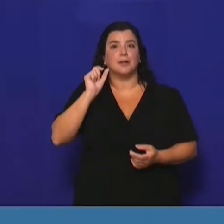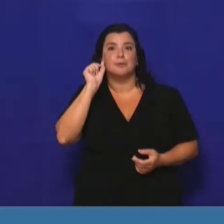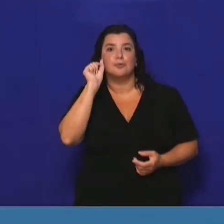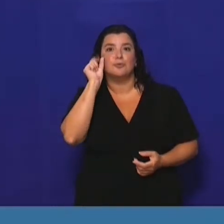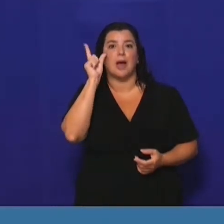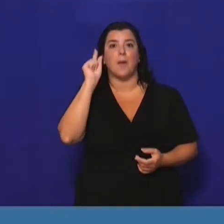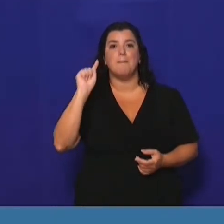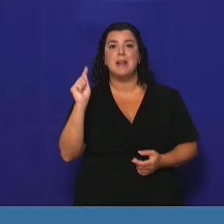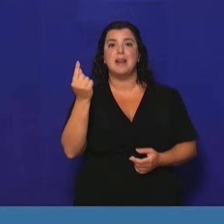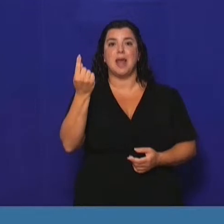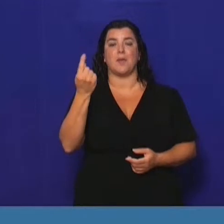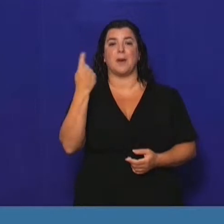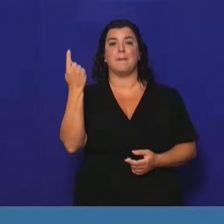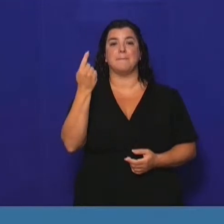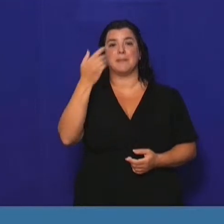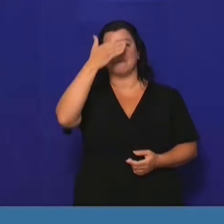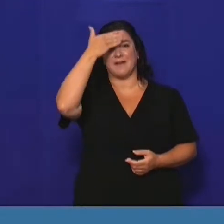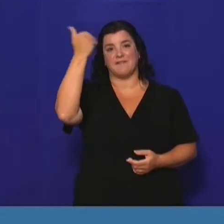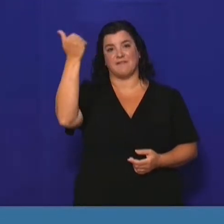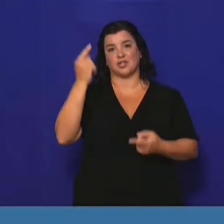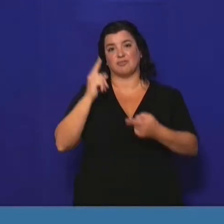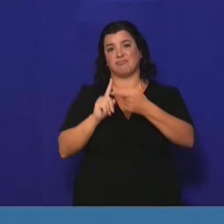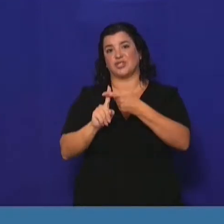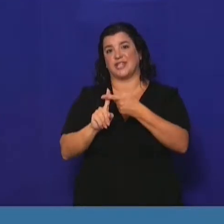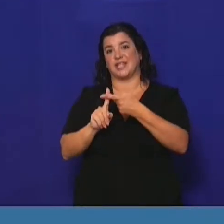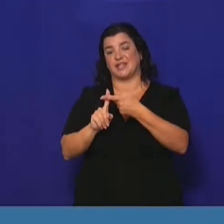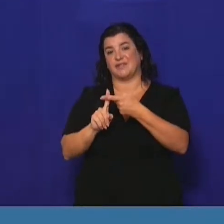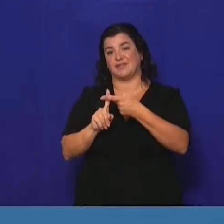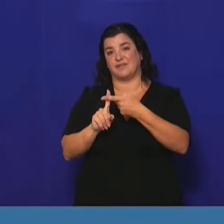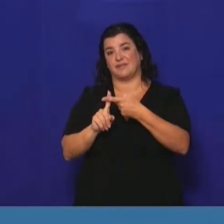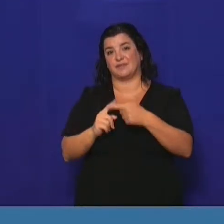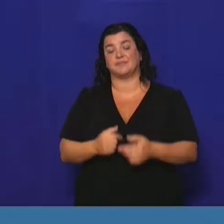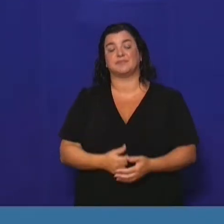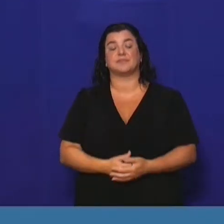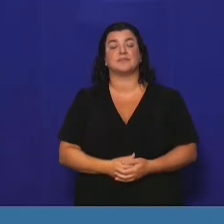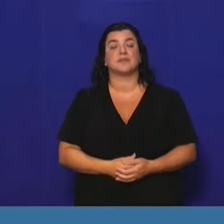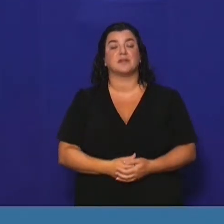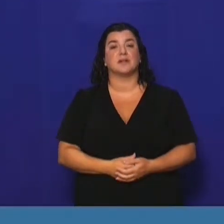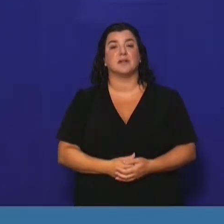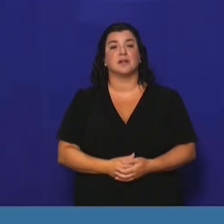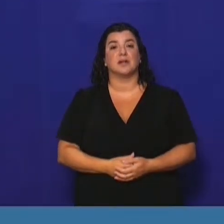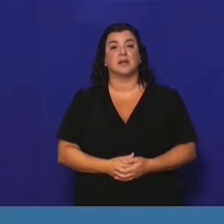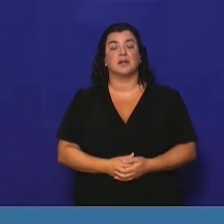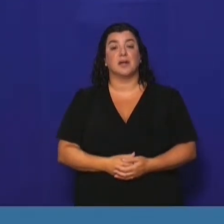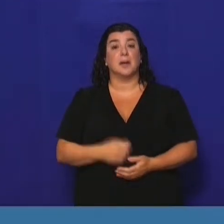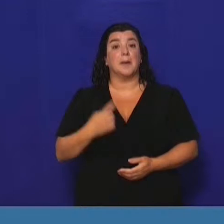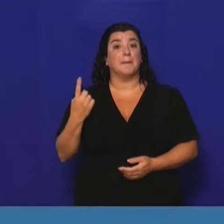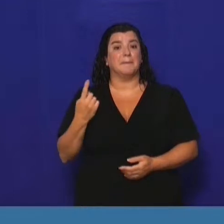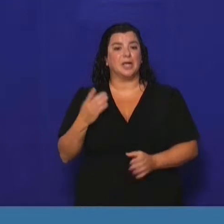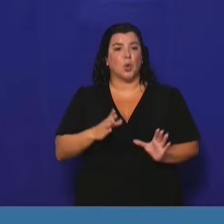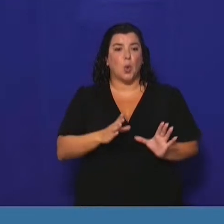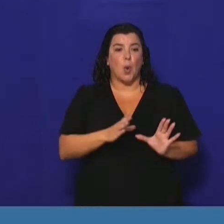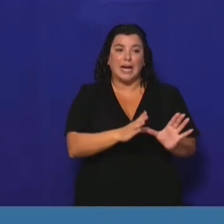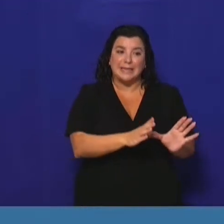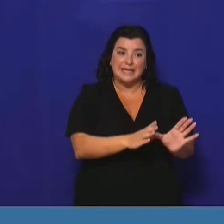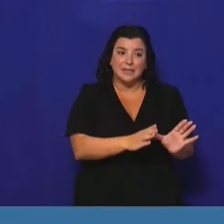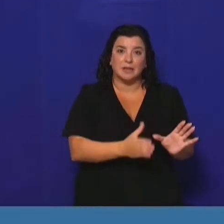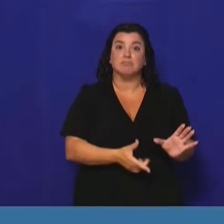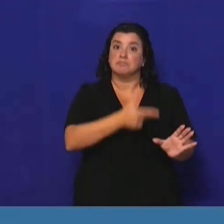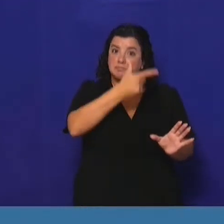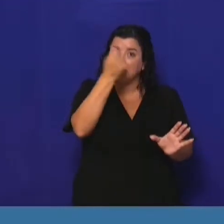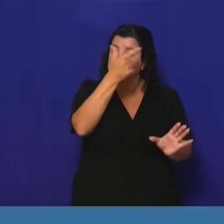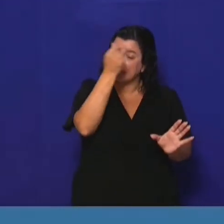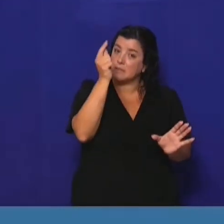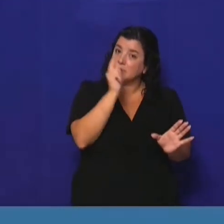is-sintomi, dawk in-nies li kellhom kuntatt li propju qegħdin f'kwarantina u għandhom kuntatt ma' persuni li kienu pożittivi,